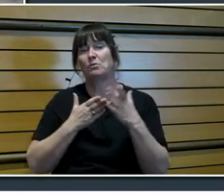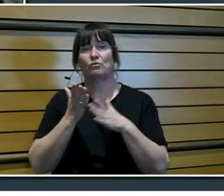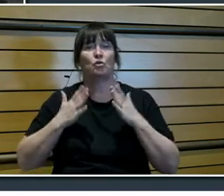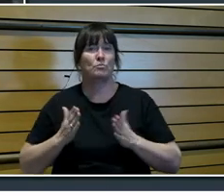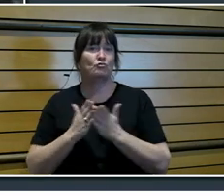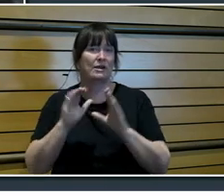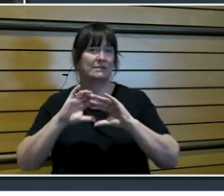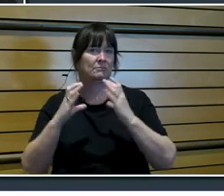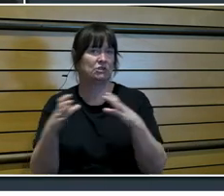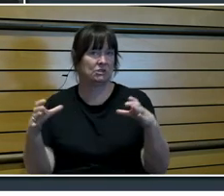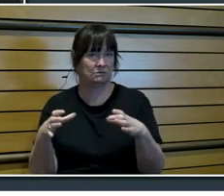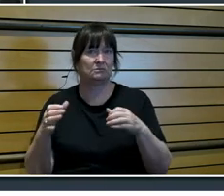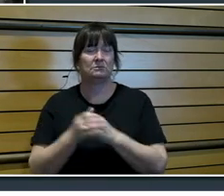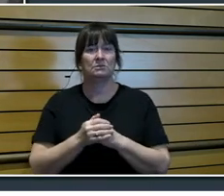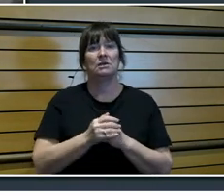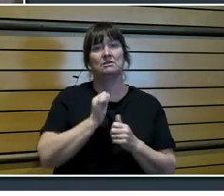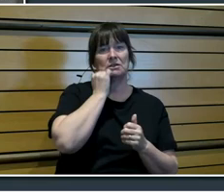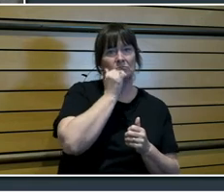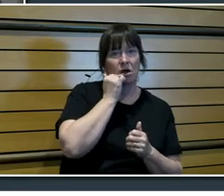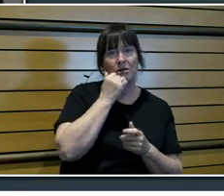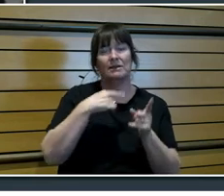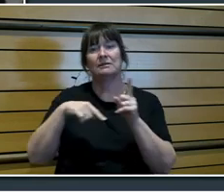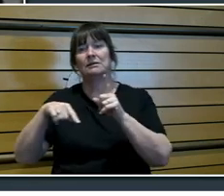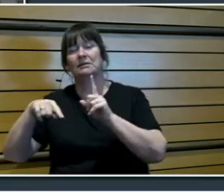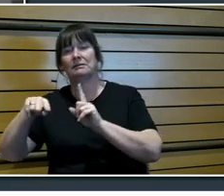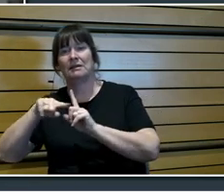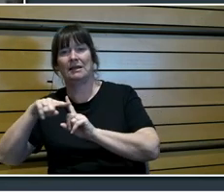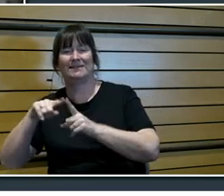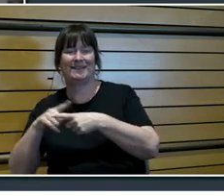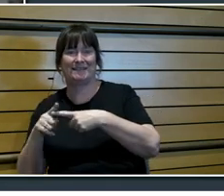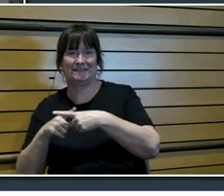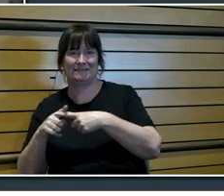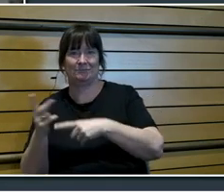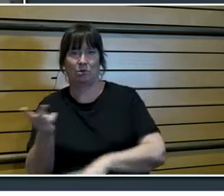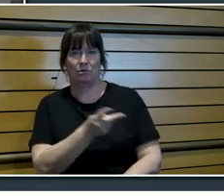Human Rights Commission, and it's in Te Reo as well as English.